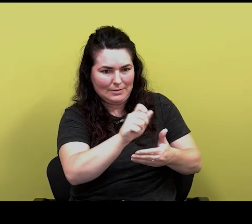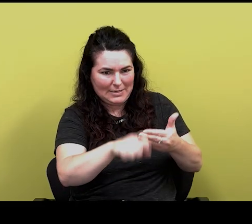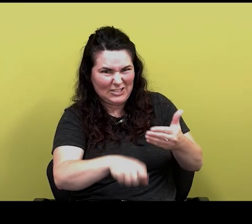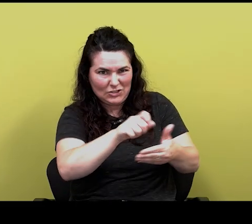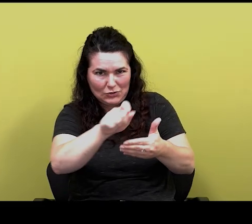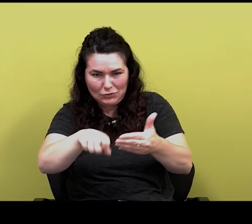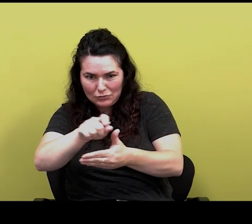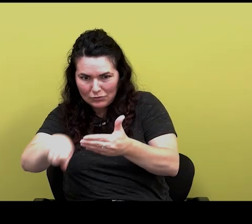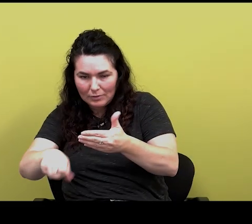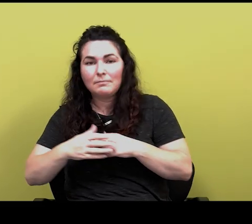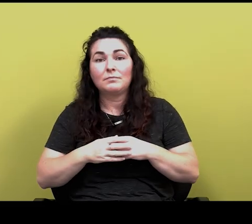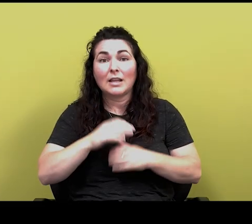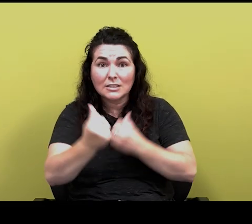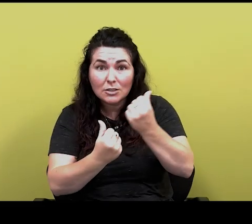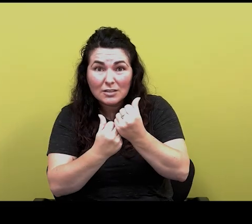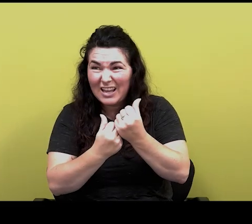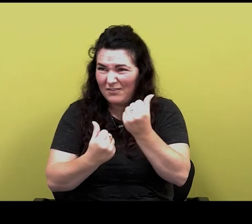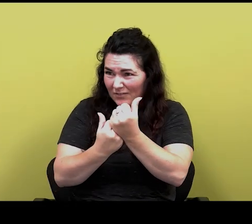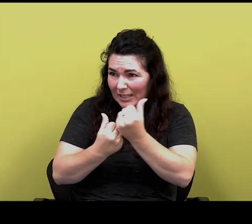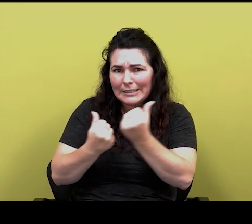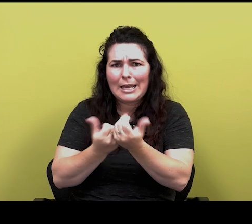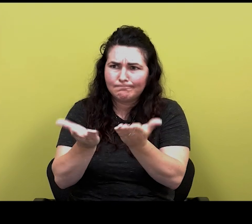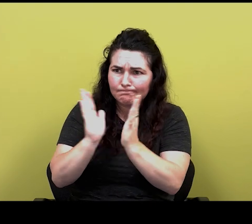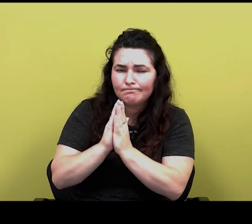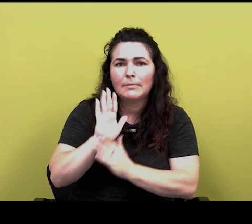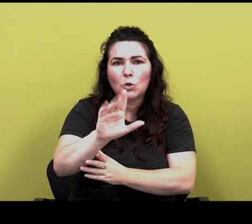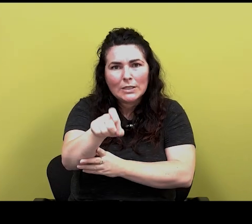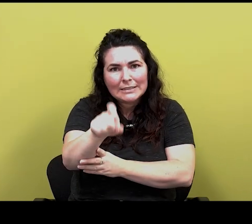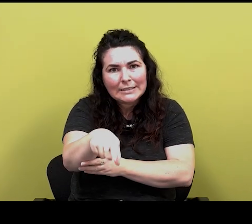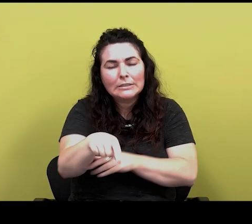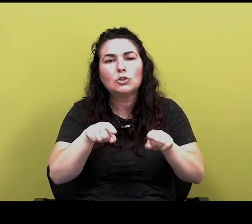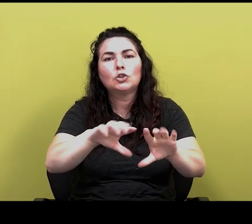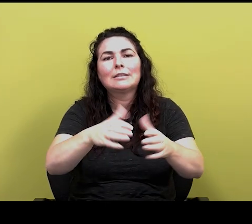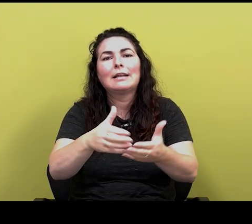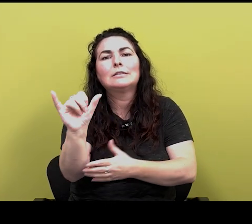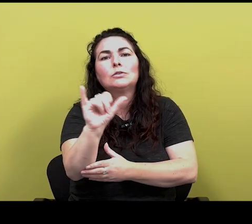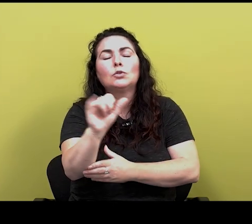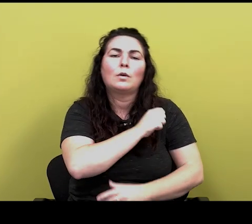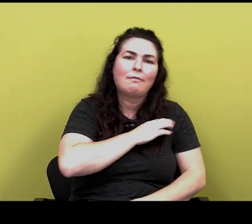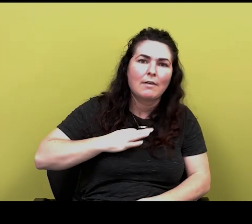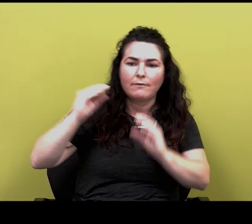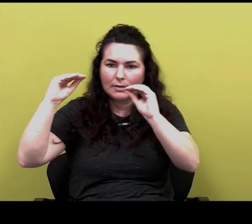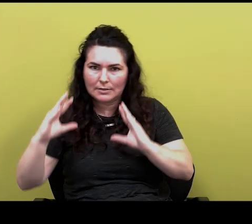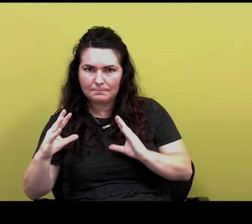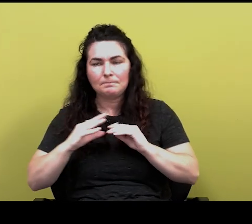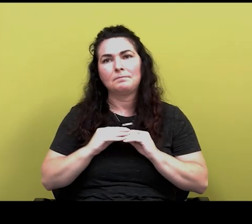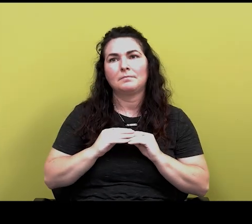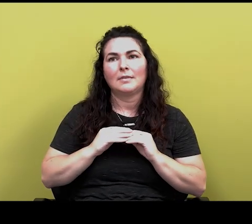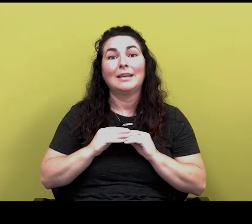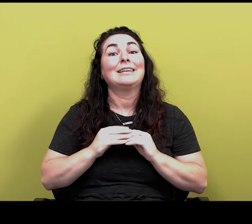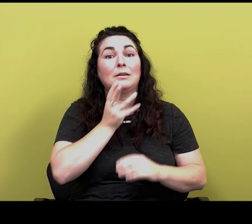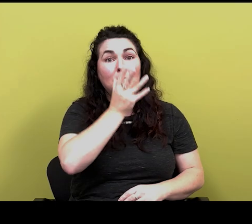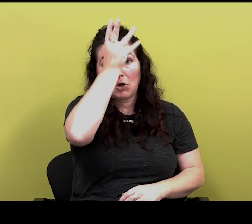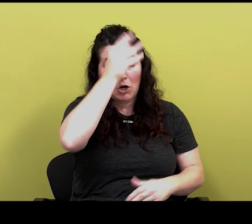and advocate for their needs with faculty and staff so that the faculty and staff can best support the student. Parents cannot access student